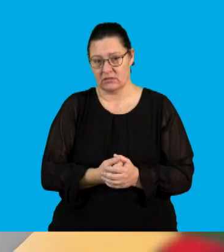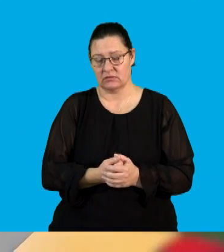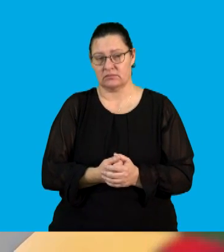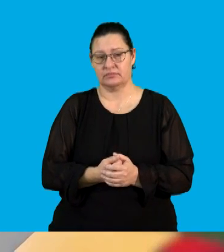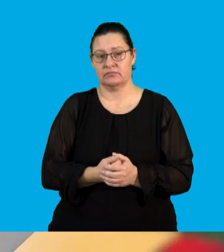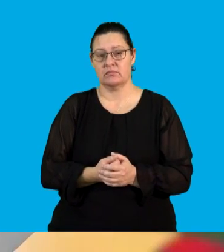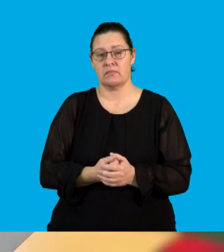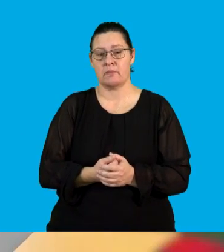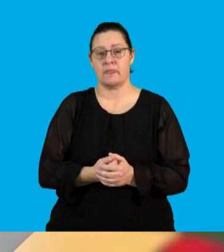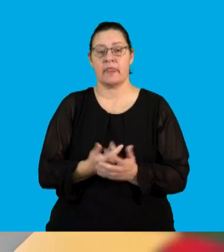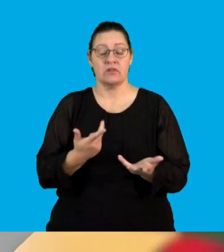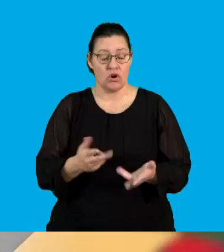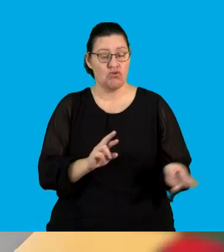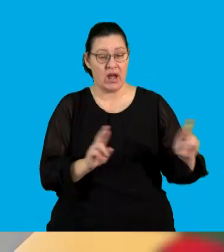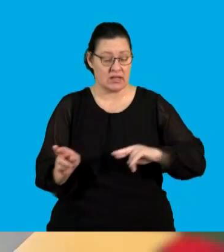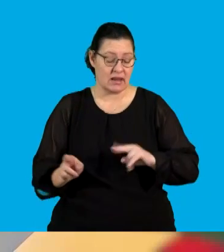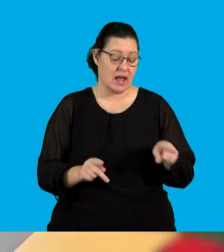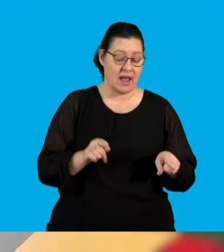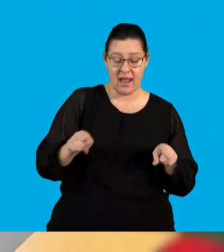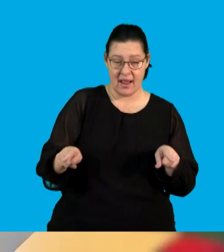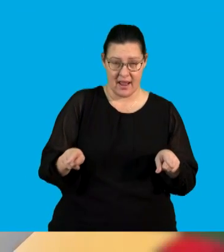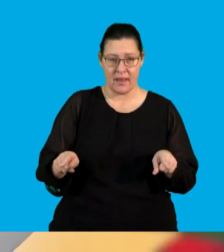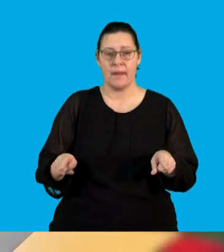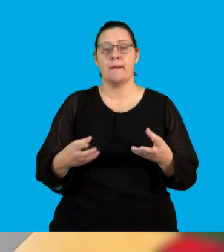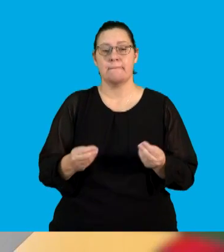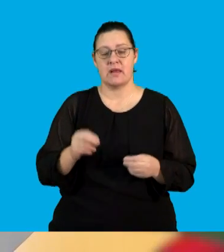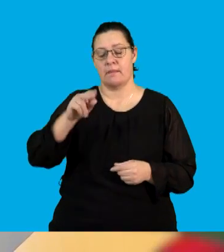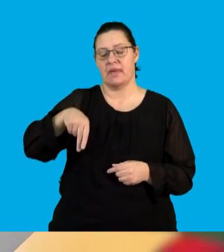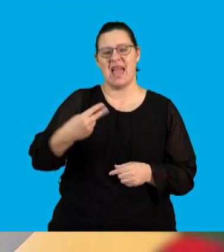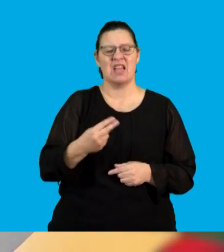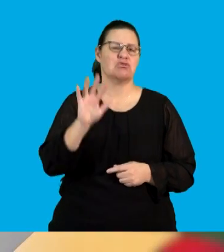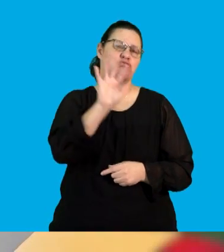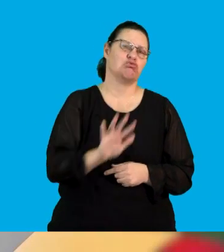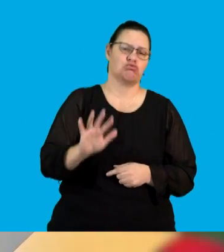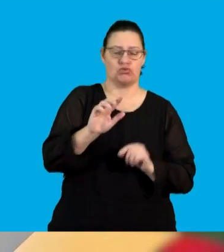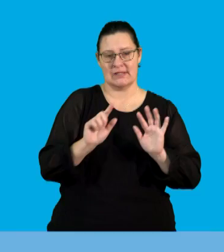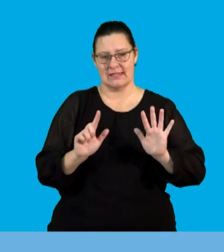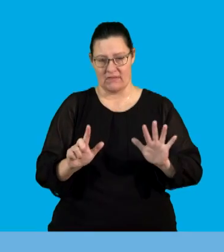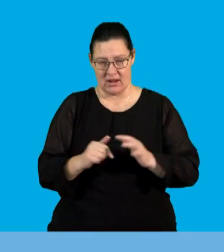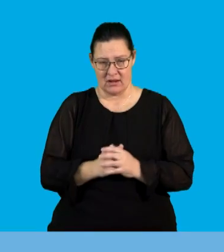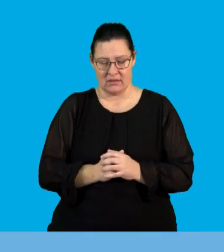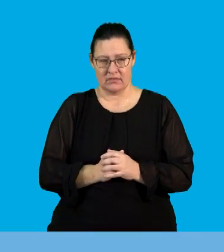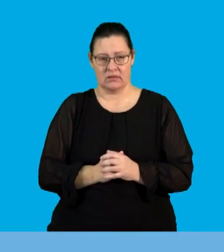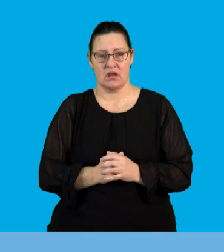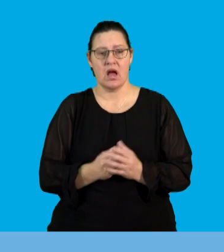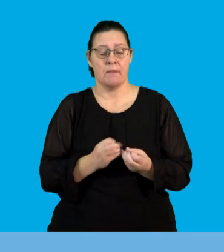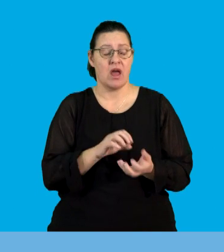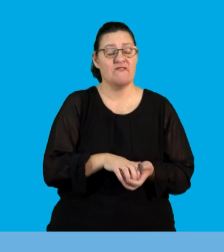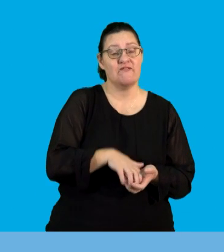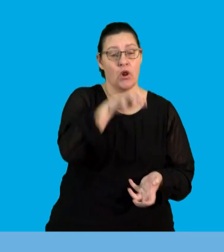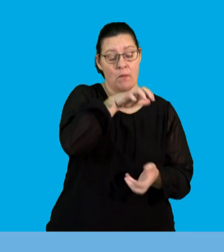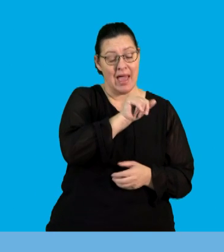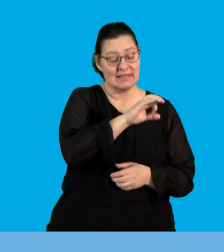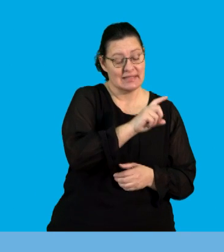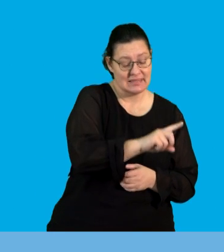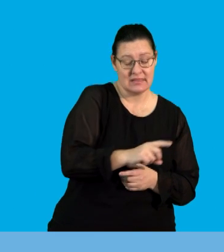salt that you're going to be producing there when we are reacting an acid and a base is going to have a pH of around 7. Now, the amount or the